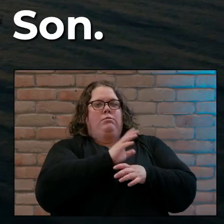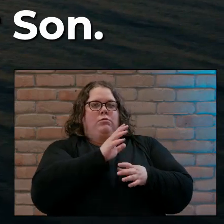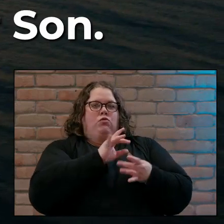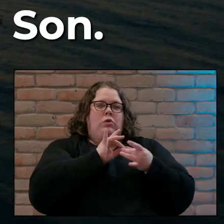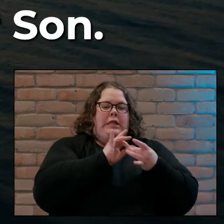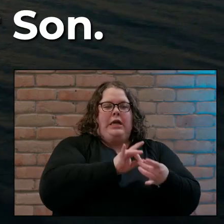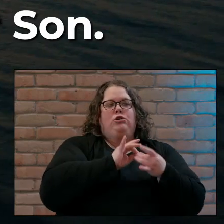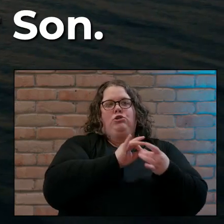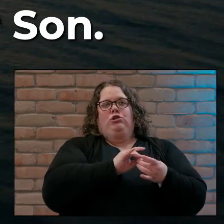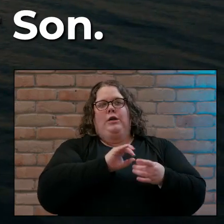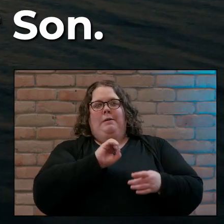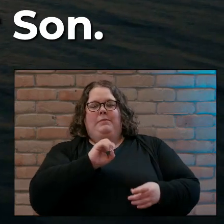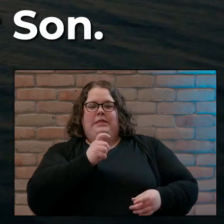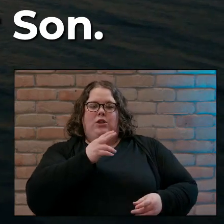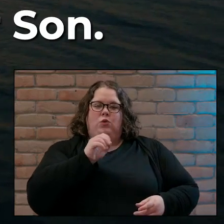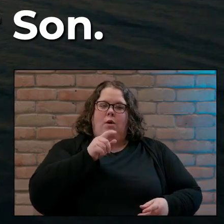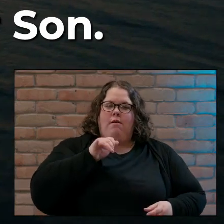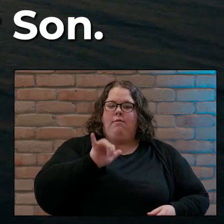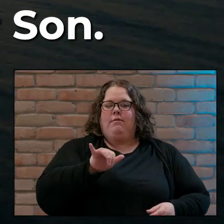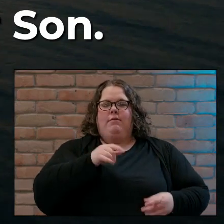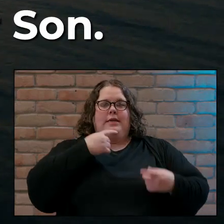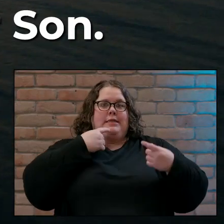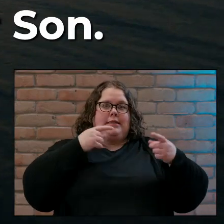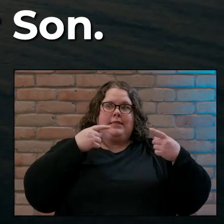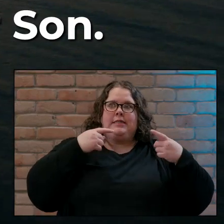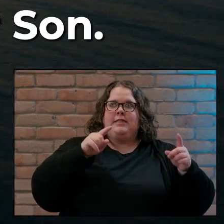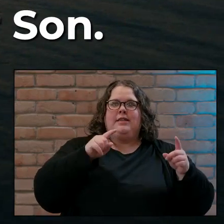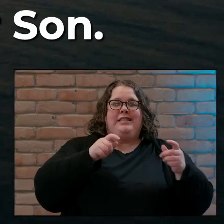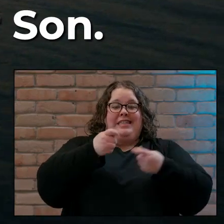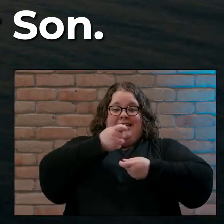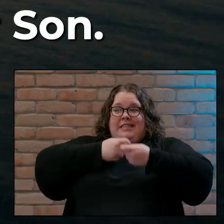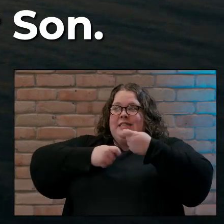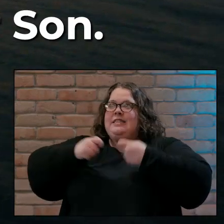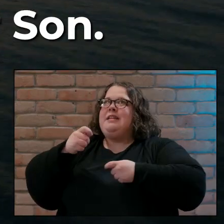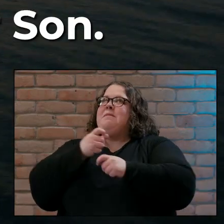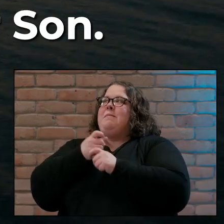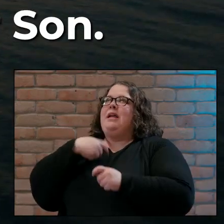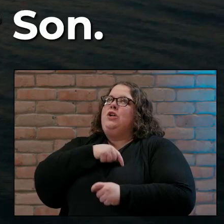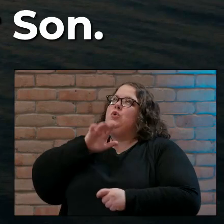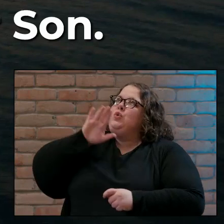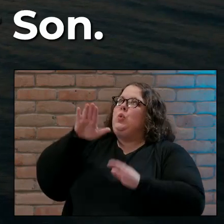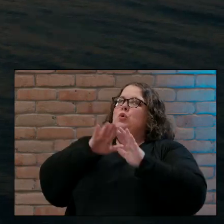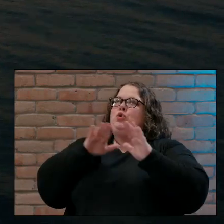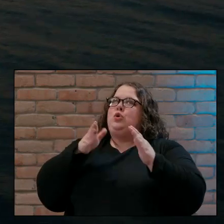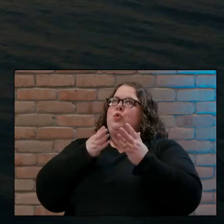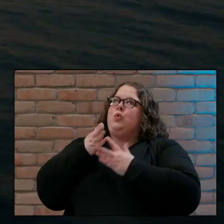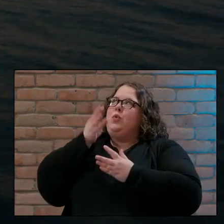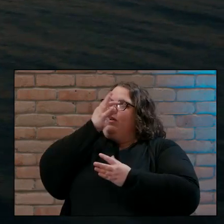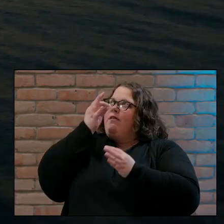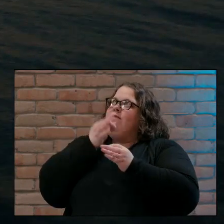wealth, success, and instead make us your children through faith in your Son.